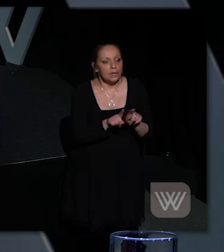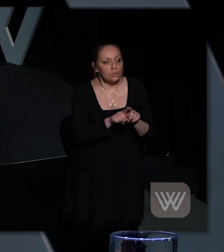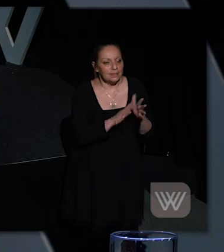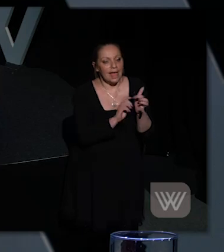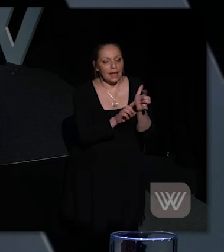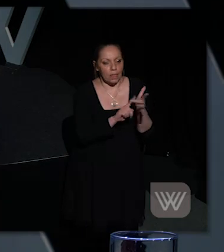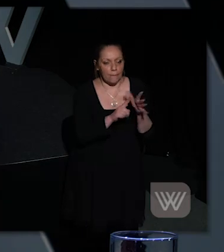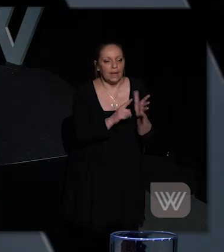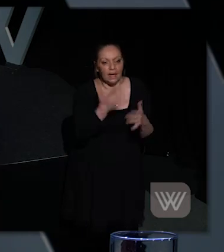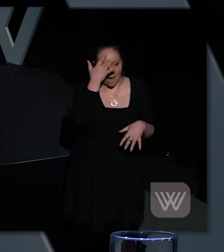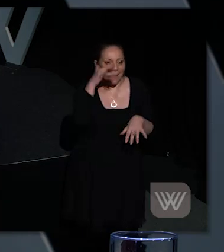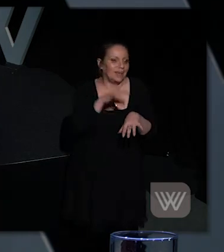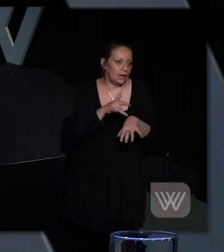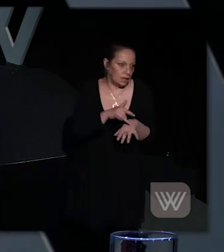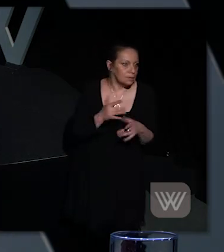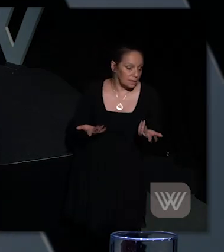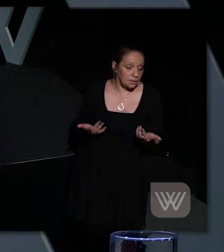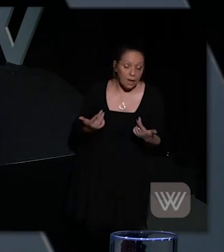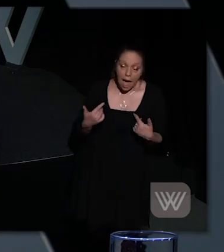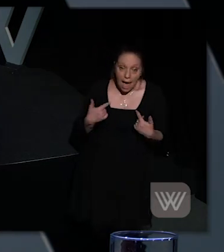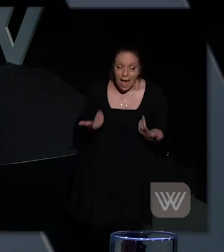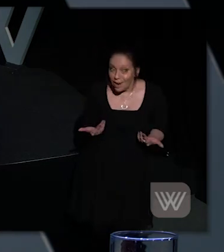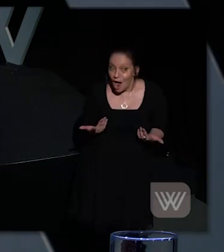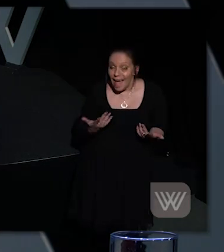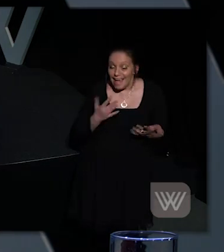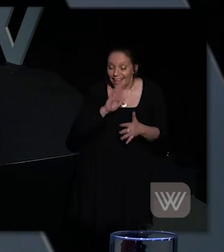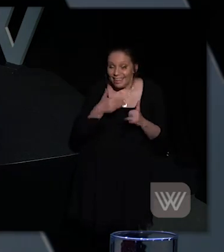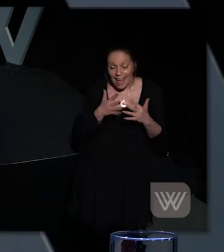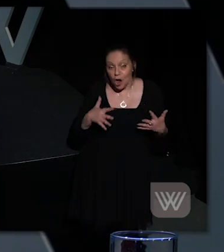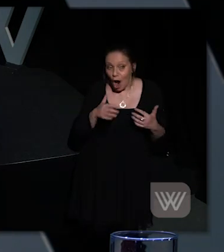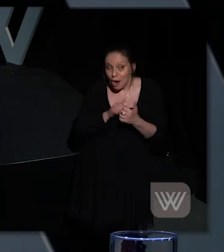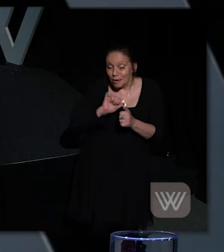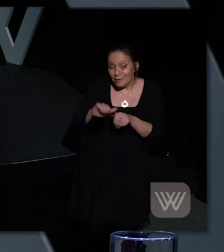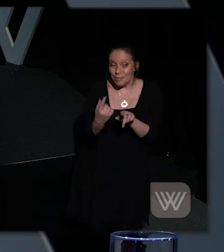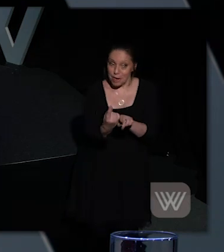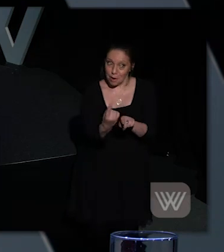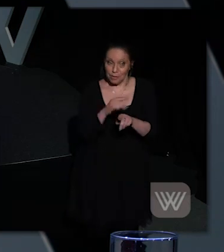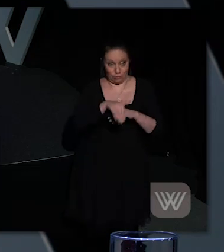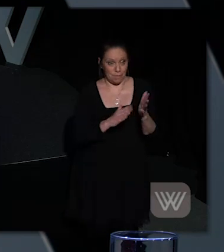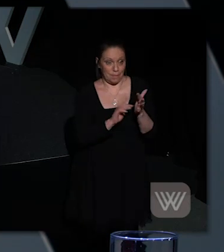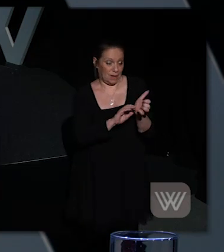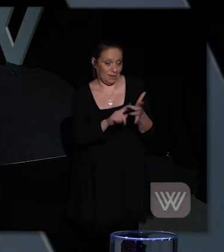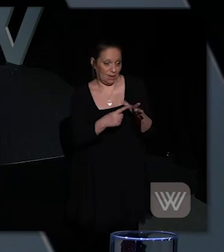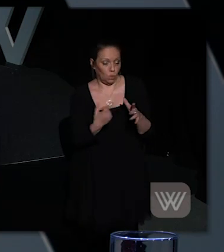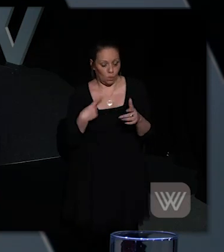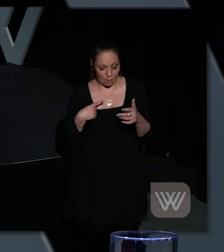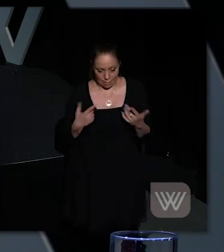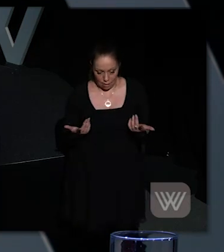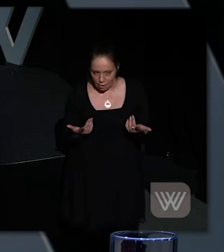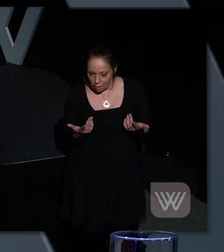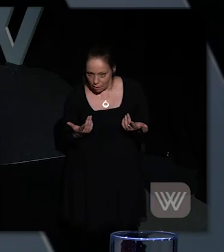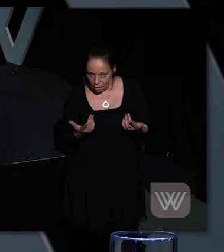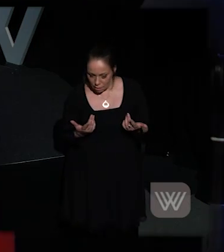are idiots. Mm. And you guys get... And I actually agree with... actually came to agree with a lot of their commentary about the media, because are we